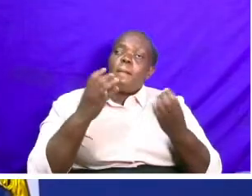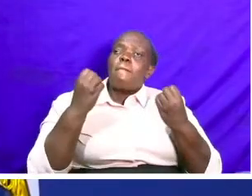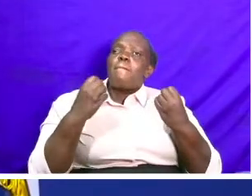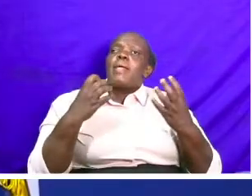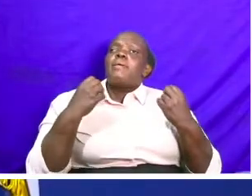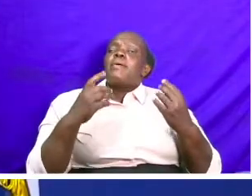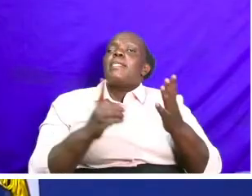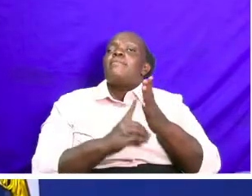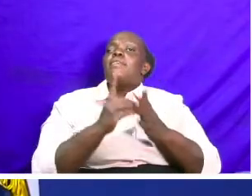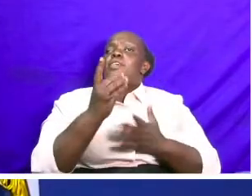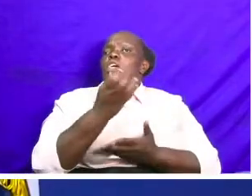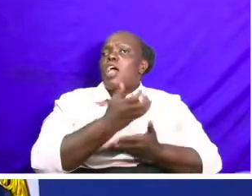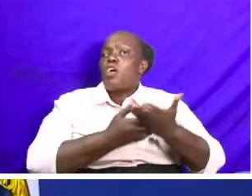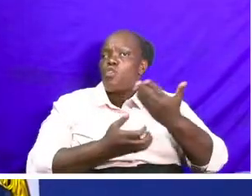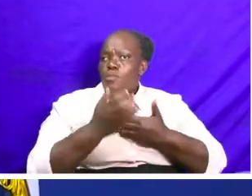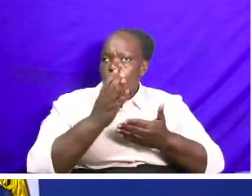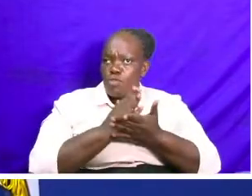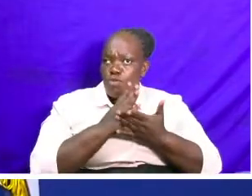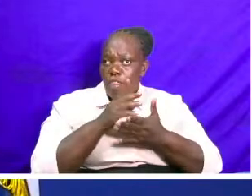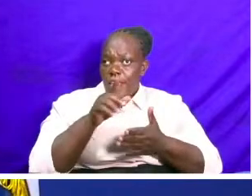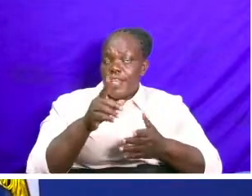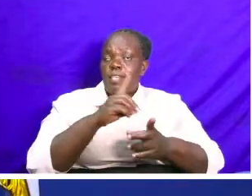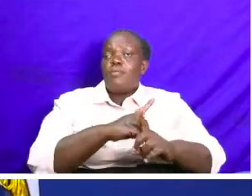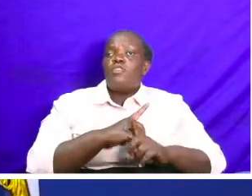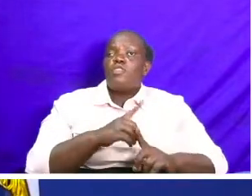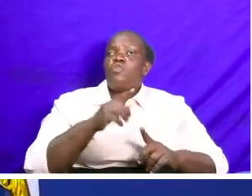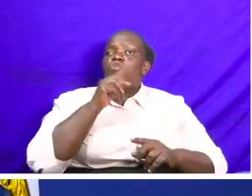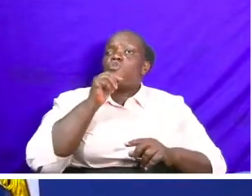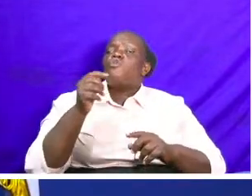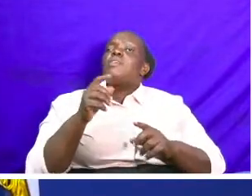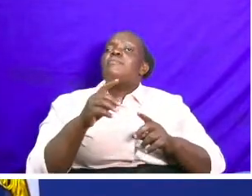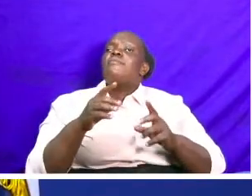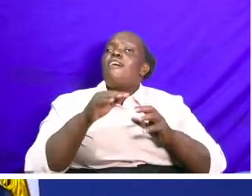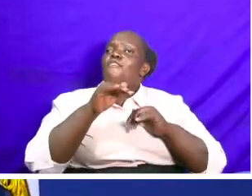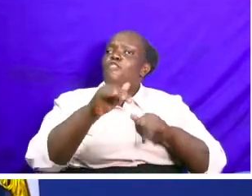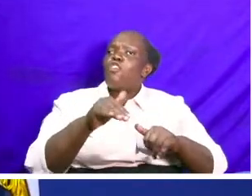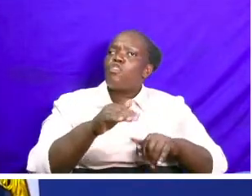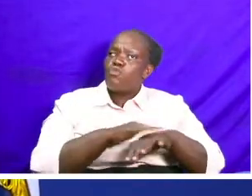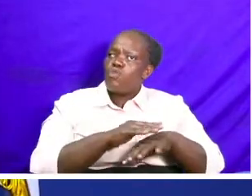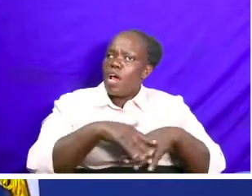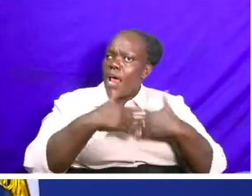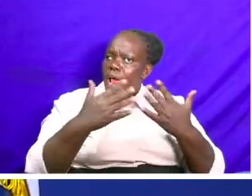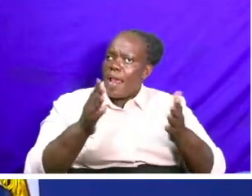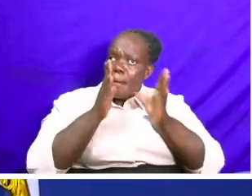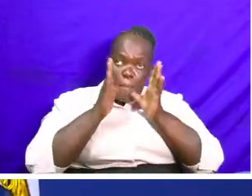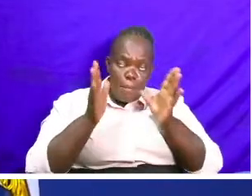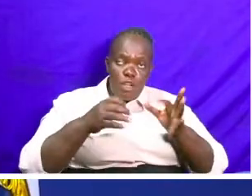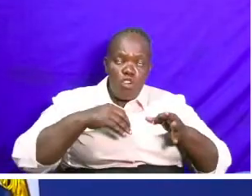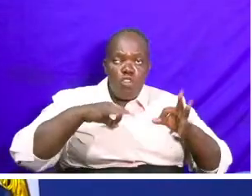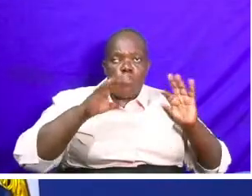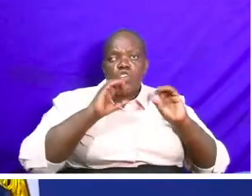developed economies. And that protection is not dependent on the goodwill of any public official.